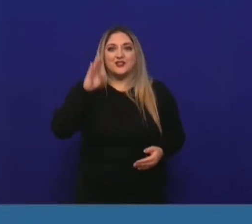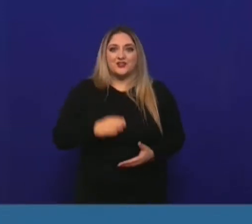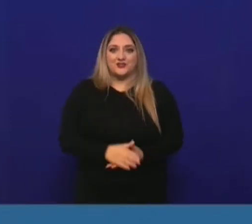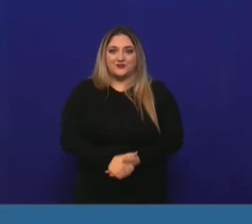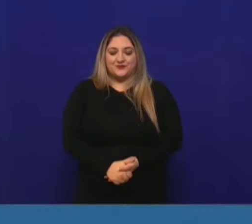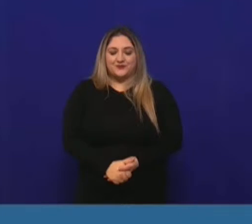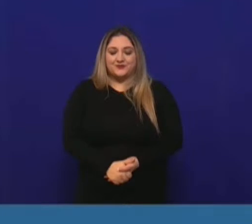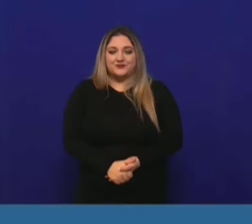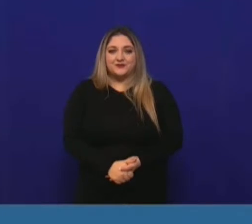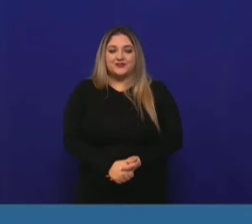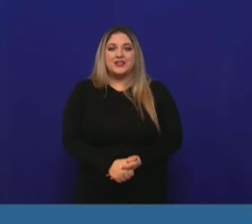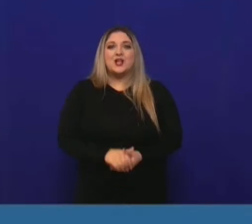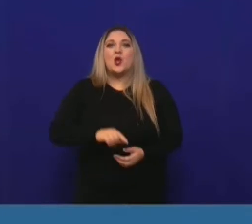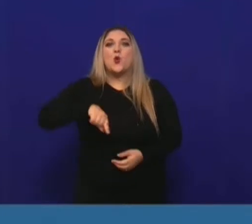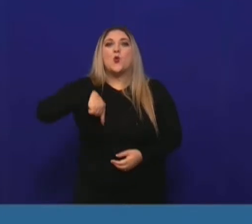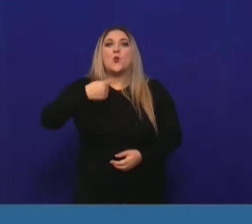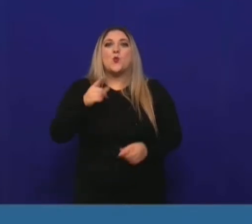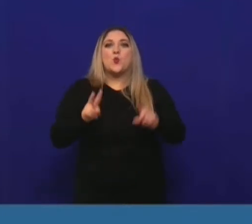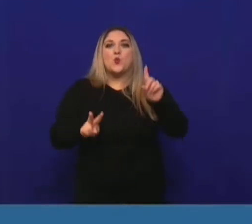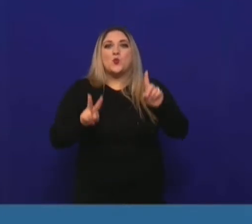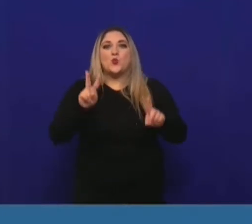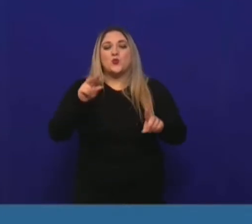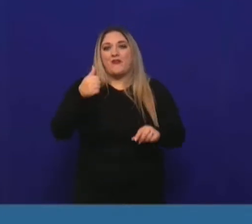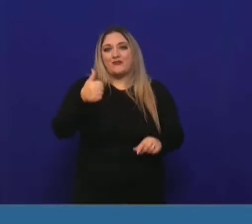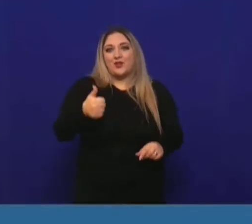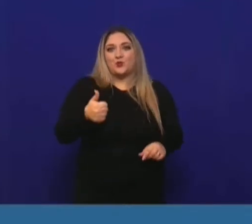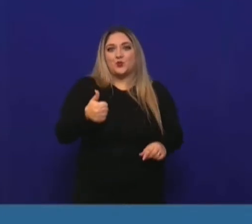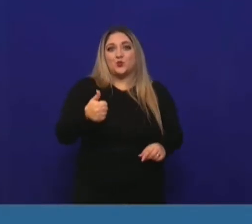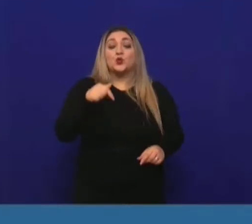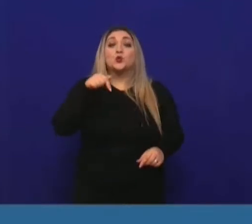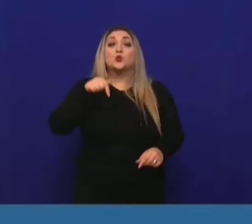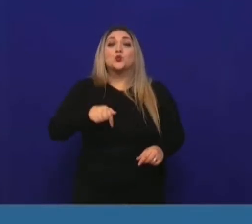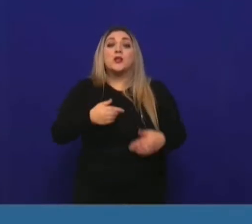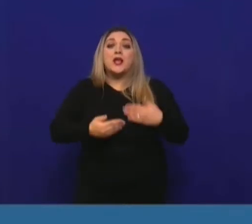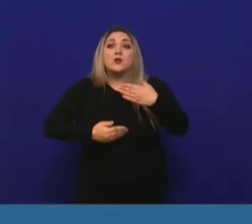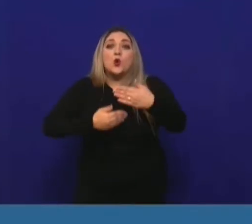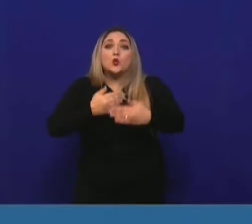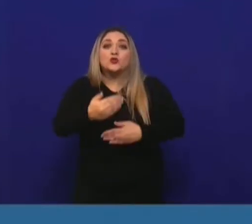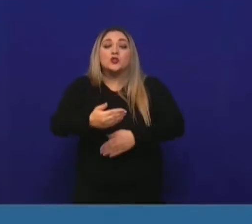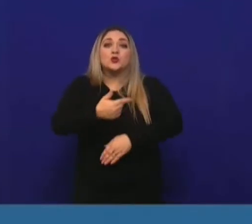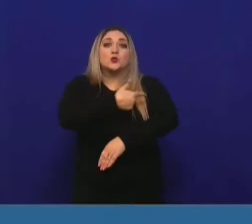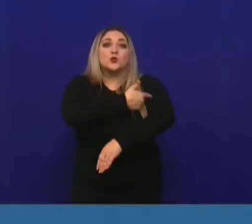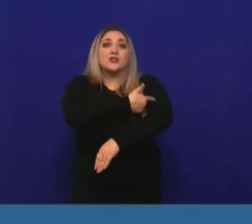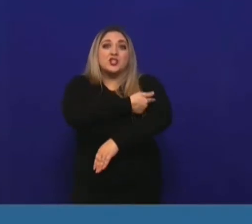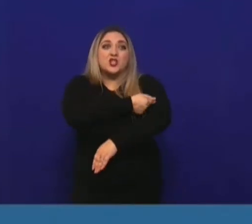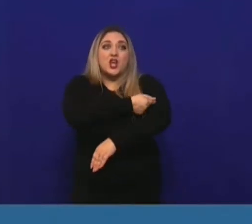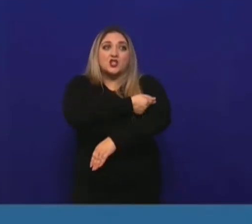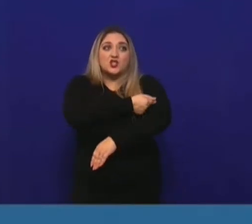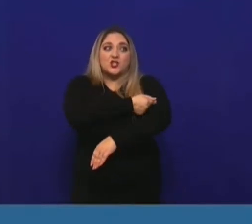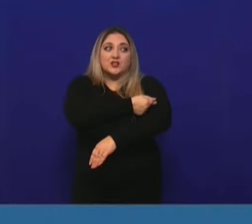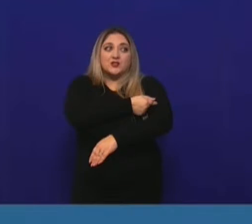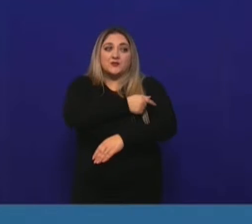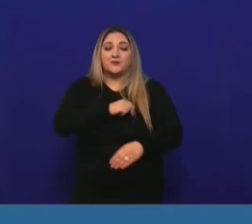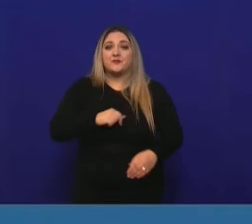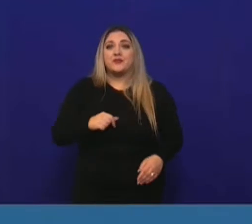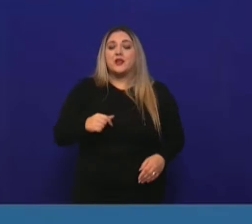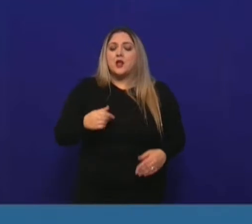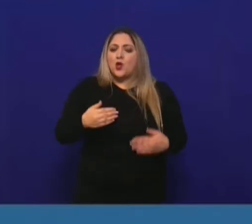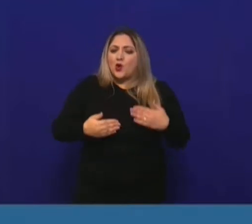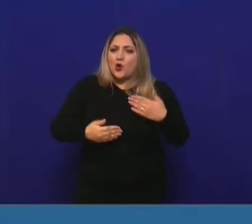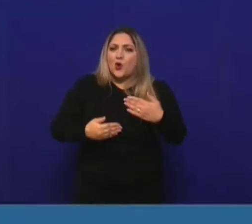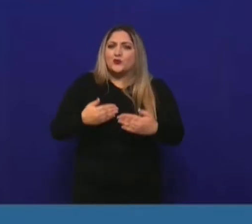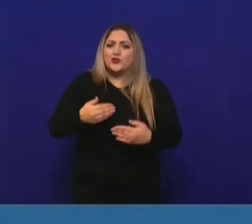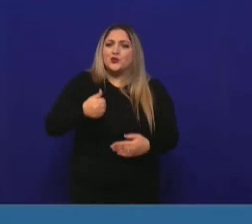Good afternoon, everyone. We are ongoing with our vaccination program, whereby we have advanced